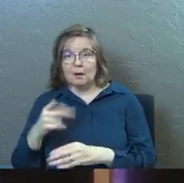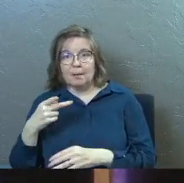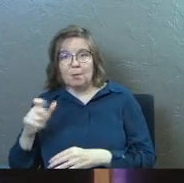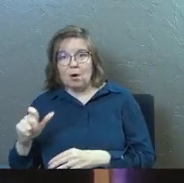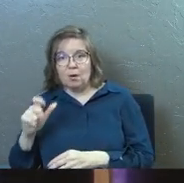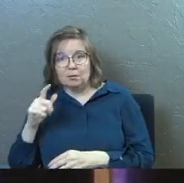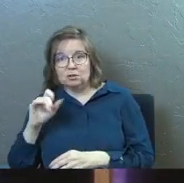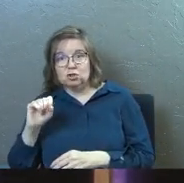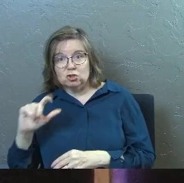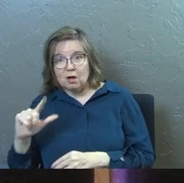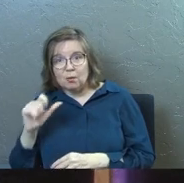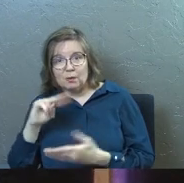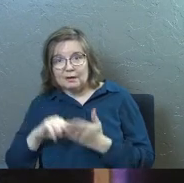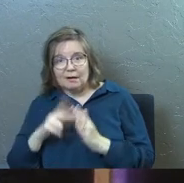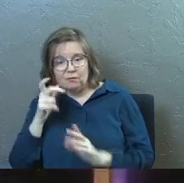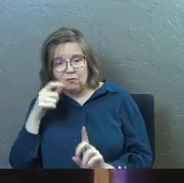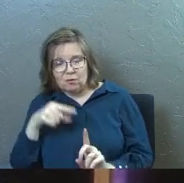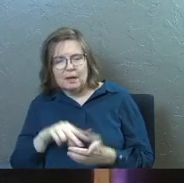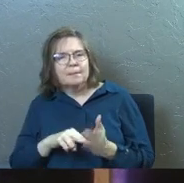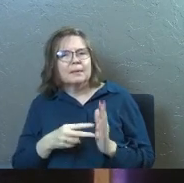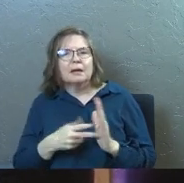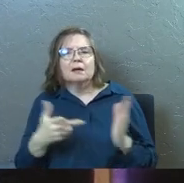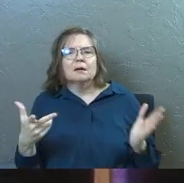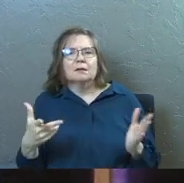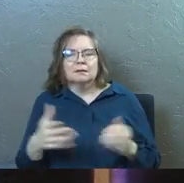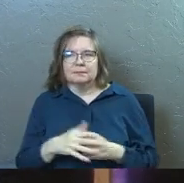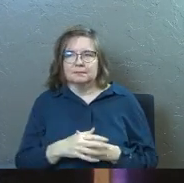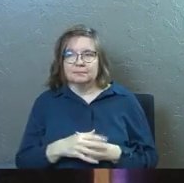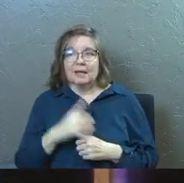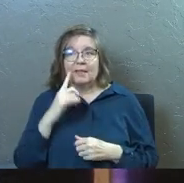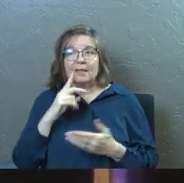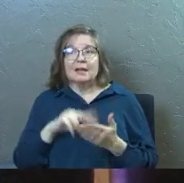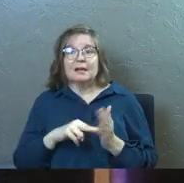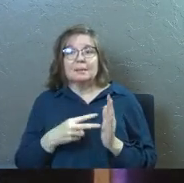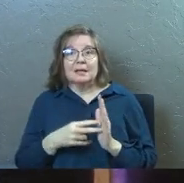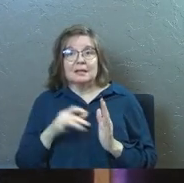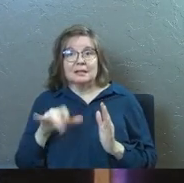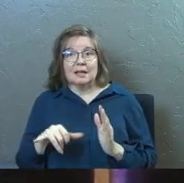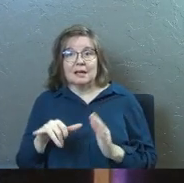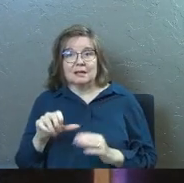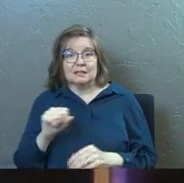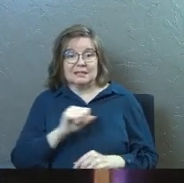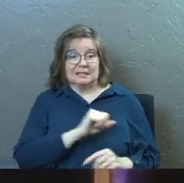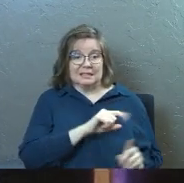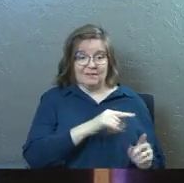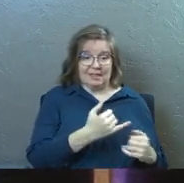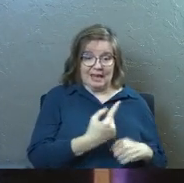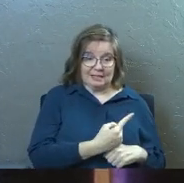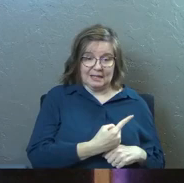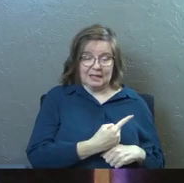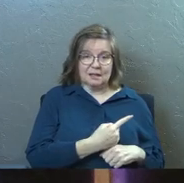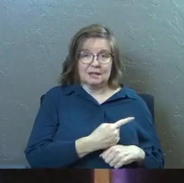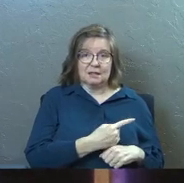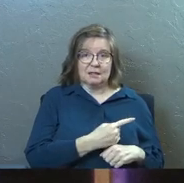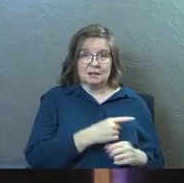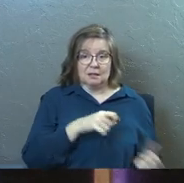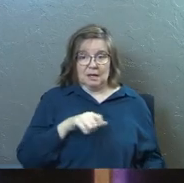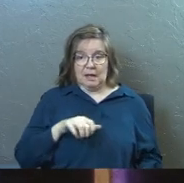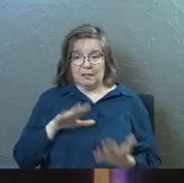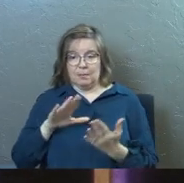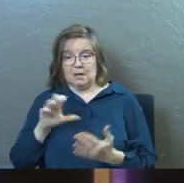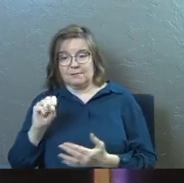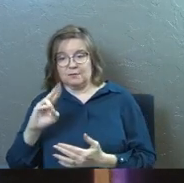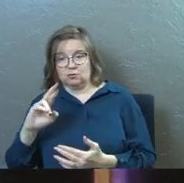had Paul. What does he mean by that? I think he means that Stephen that day in the hearing of